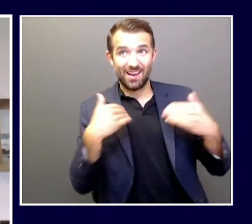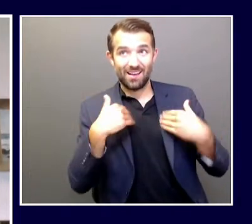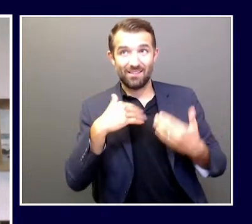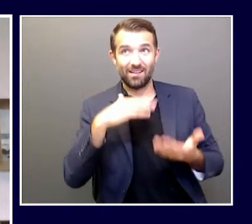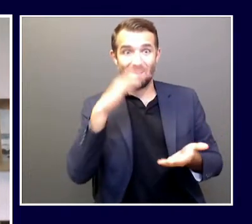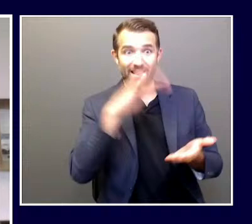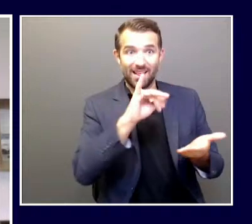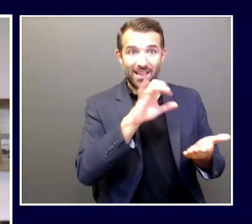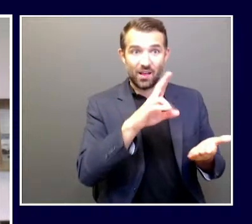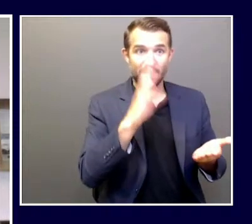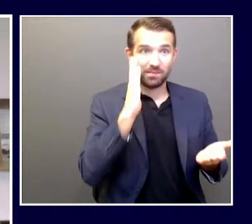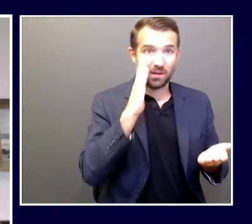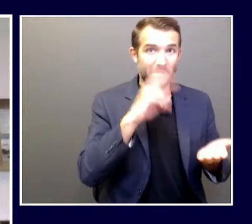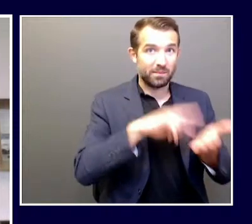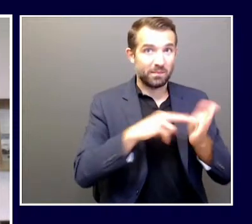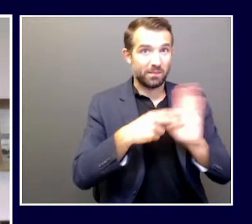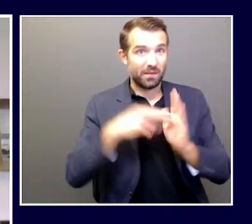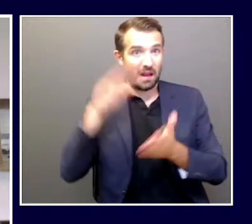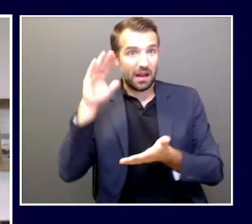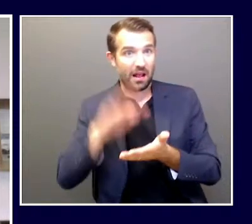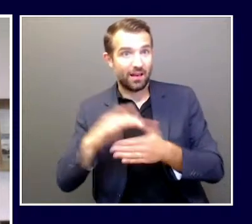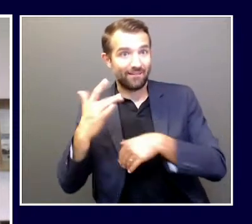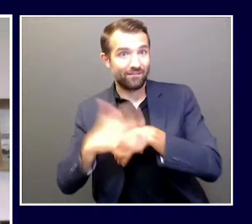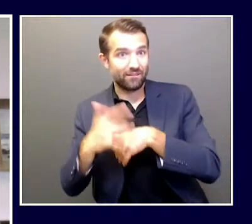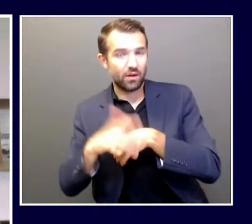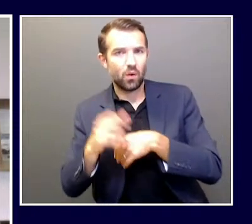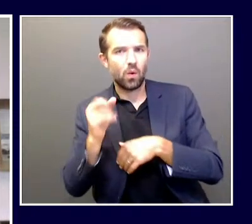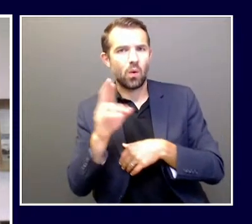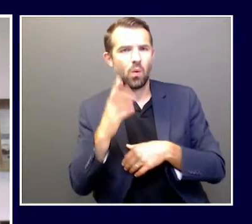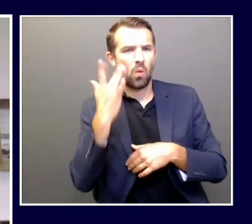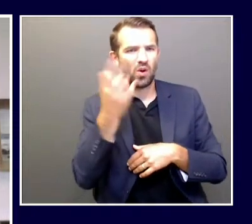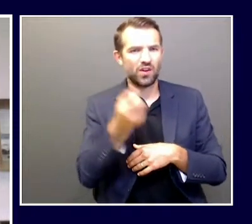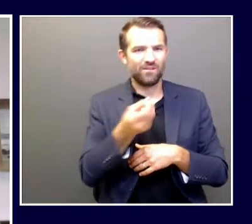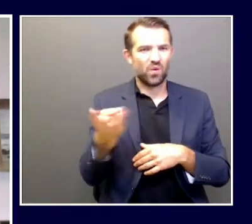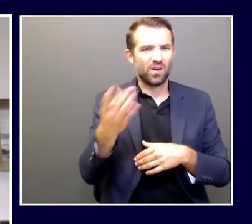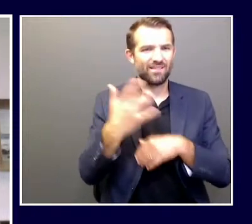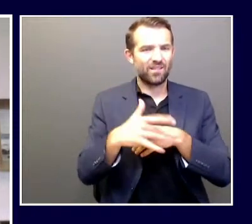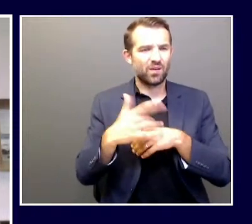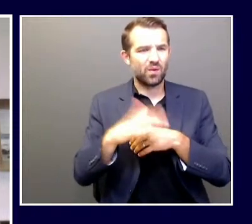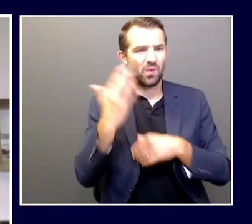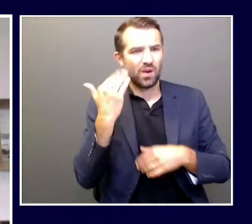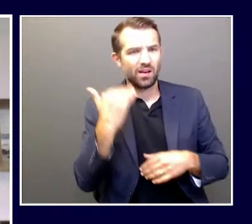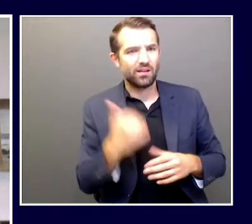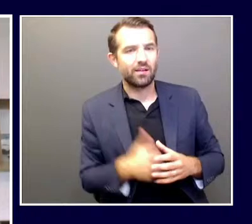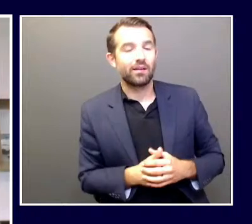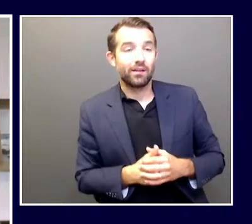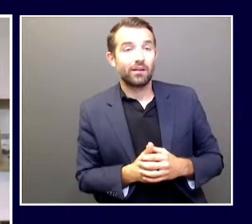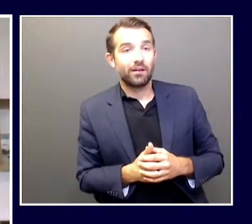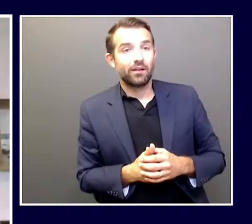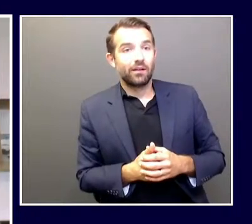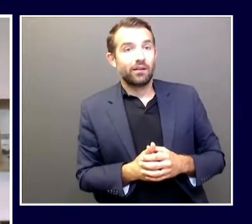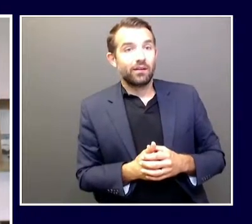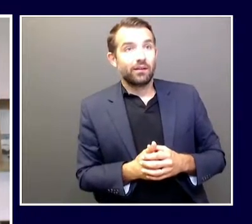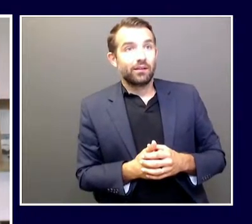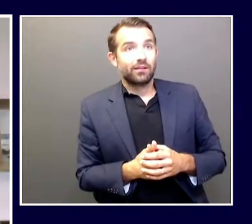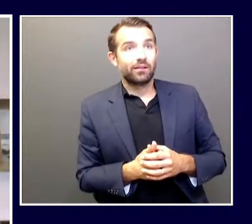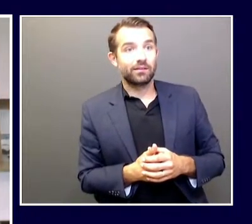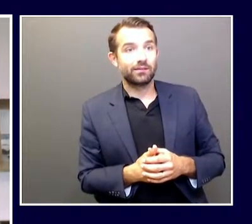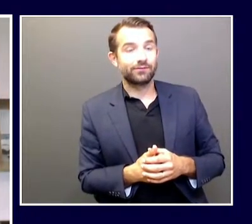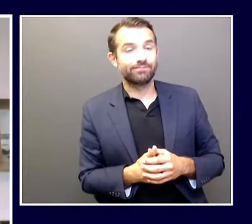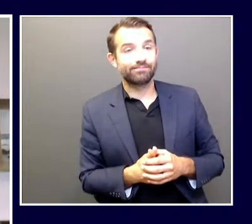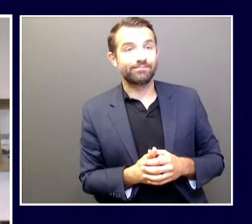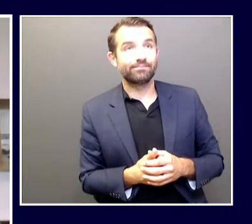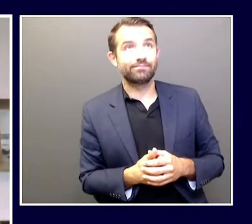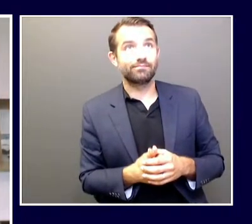there? No, it's a couple of things, Caitlin. It's a bed capacity in terms of the physical number of. So let me back up. When we